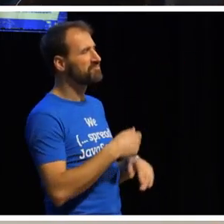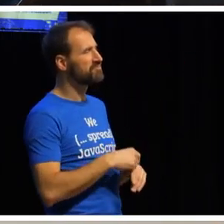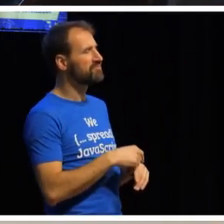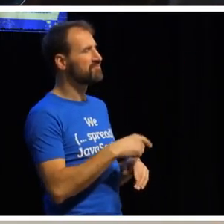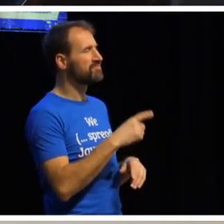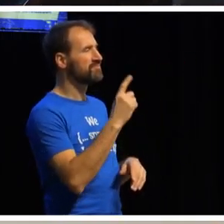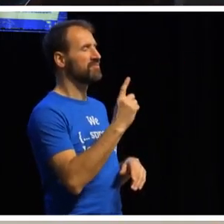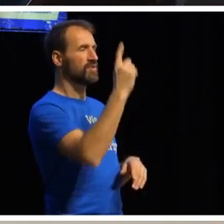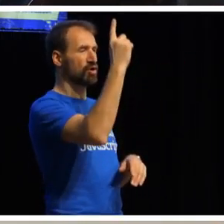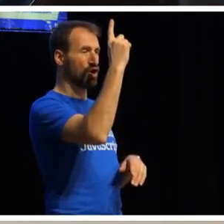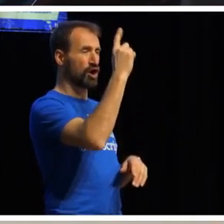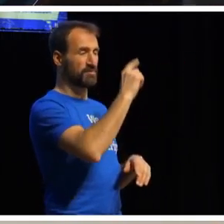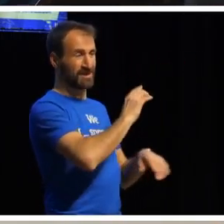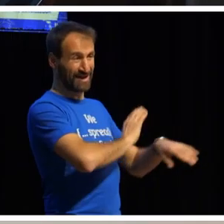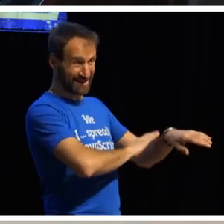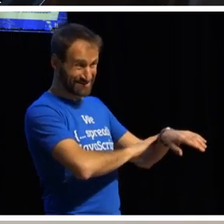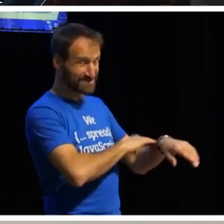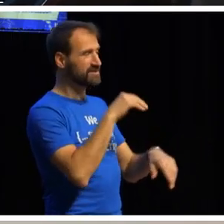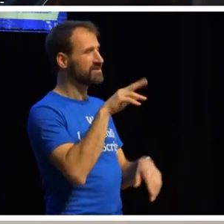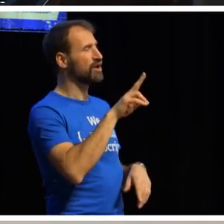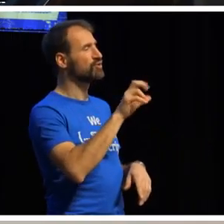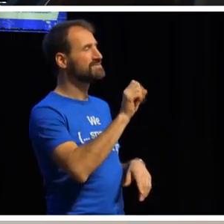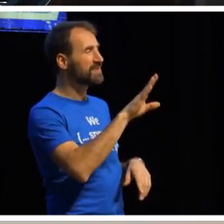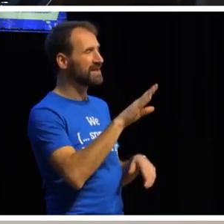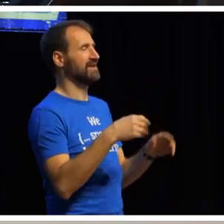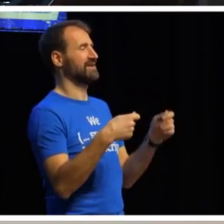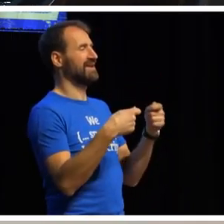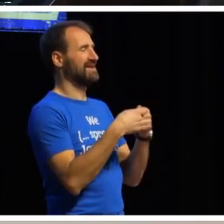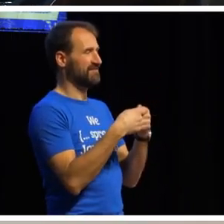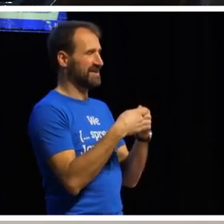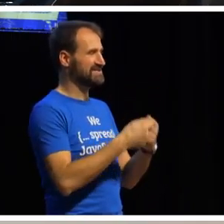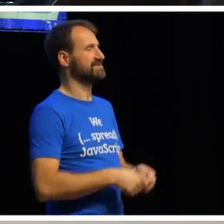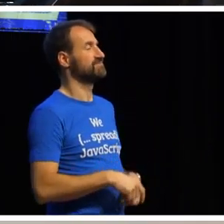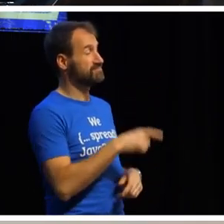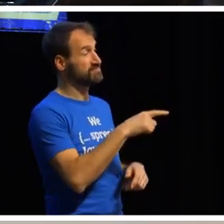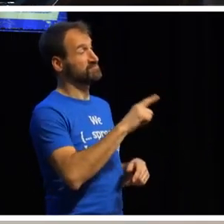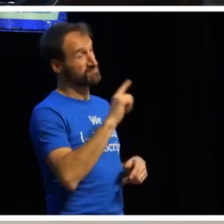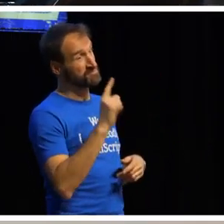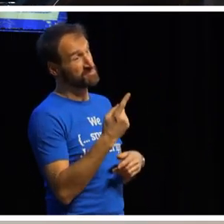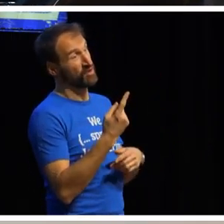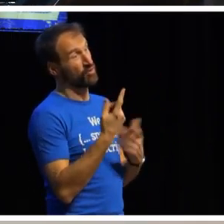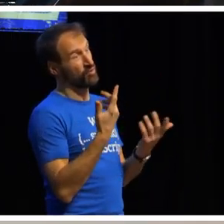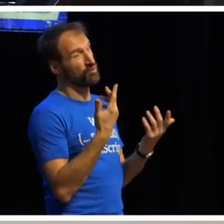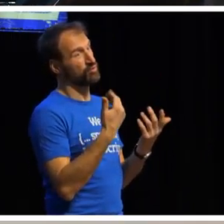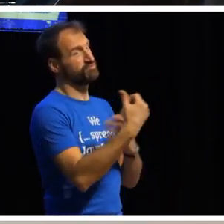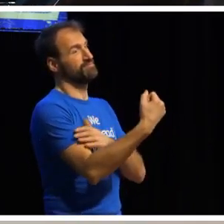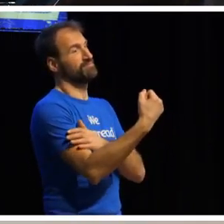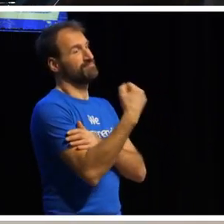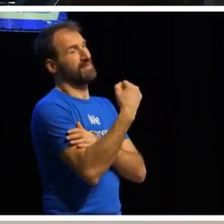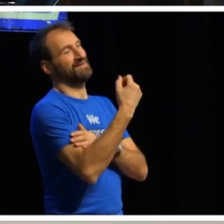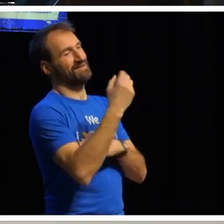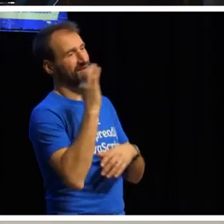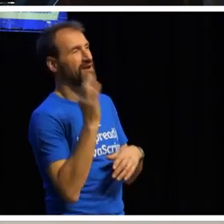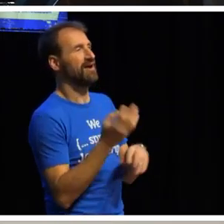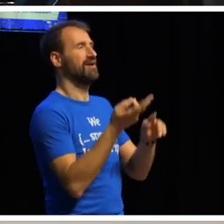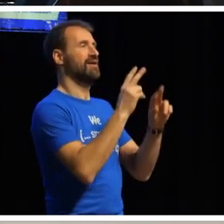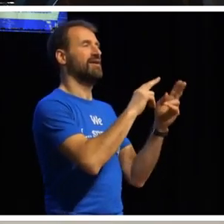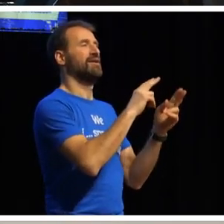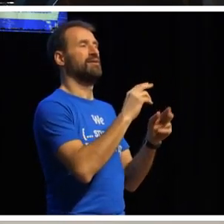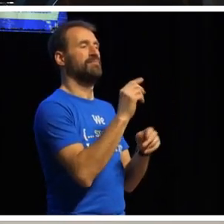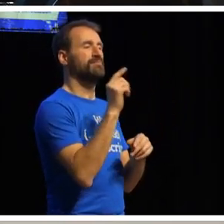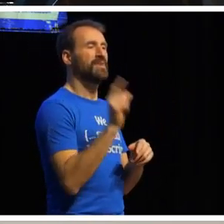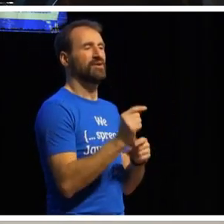left, you've got a USB interface, which is actually another more powerful microcontroller that has to handle USB. And